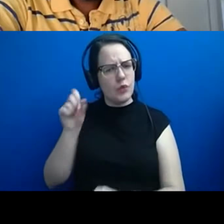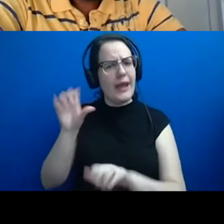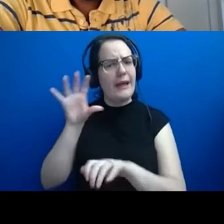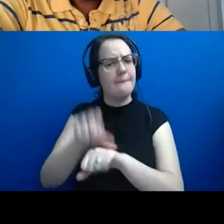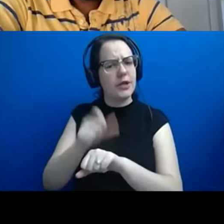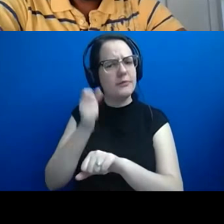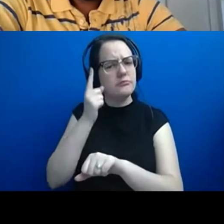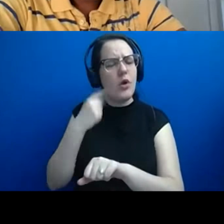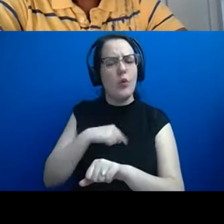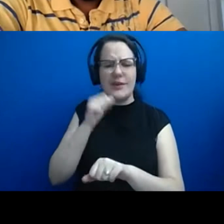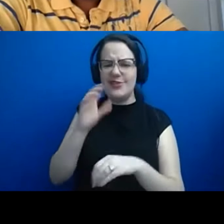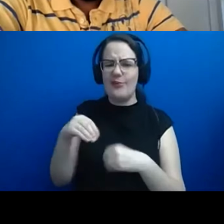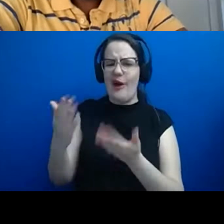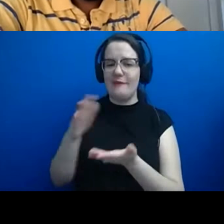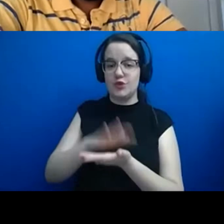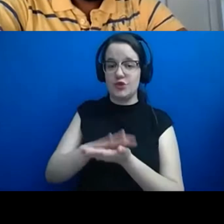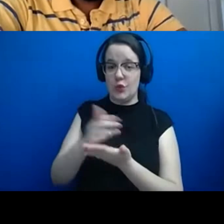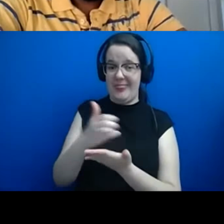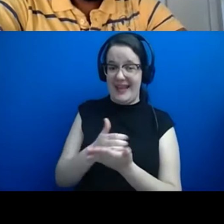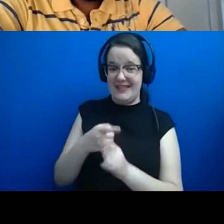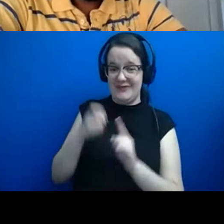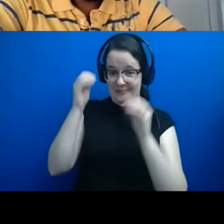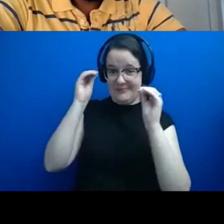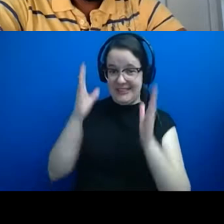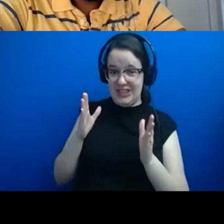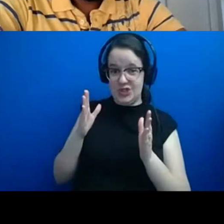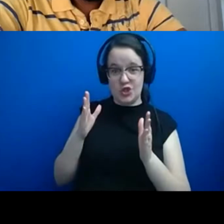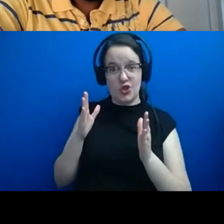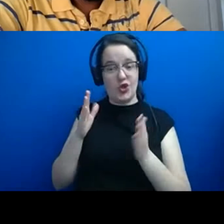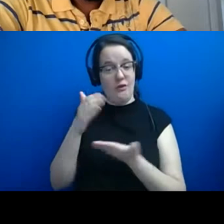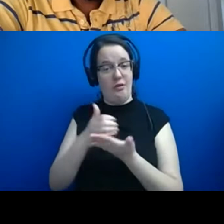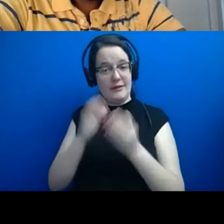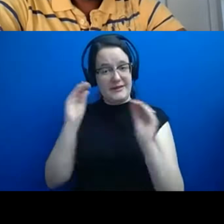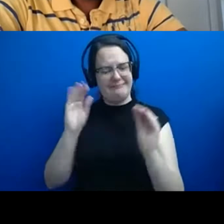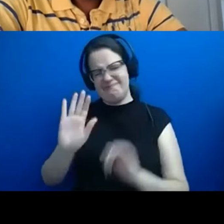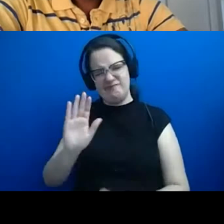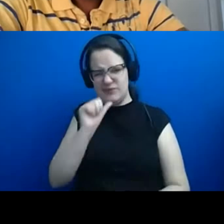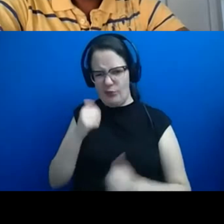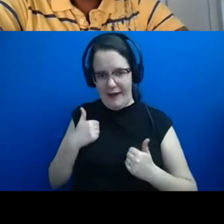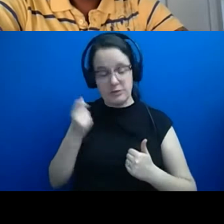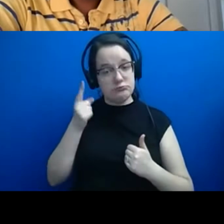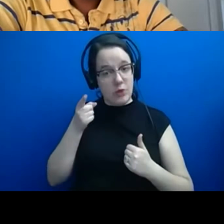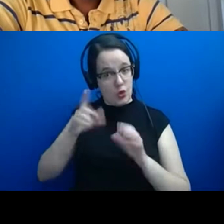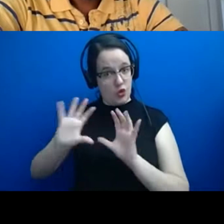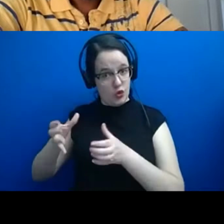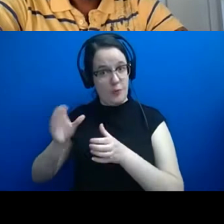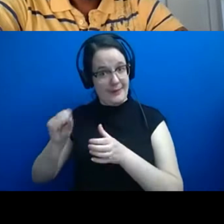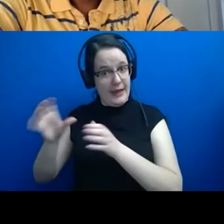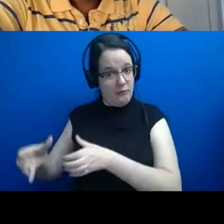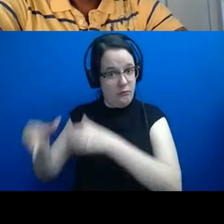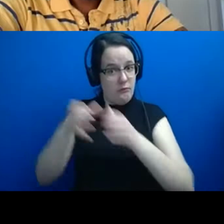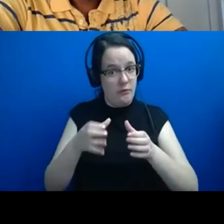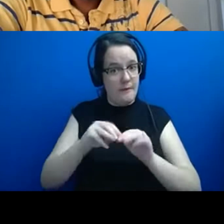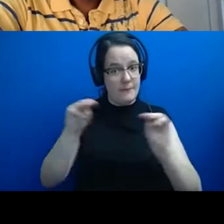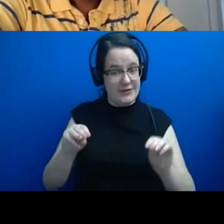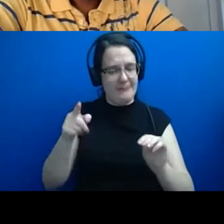school lessons delivered by a teacher. You may bring groups to the museum if you're able to do that and book and